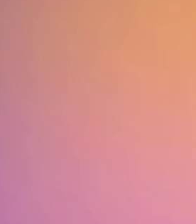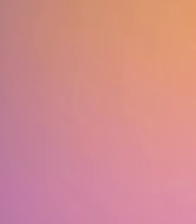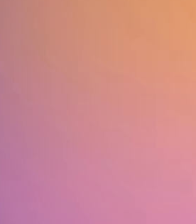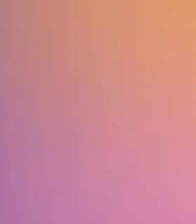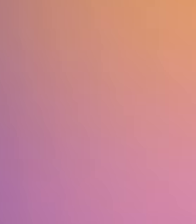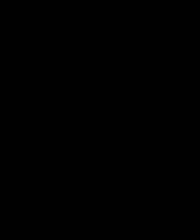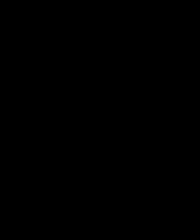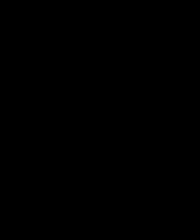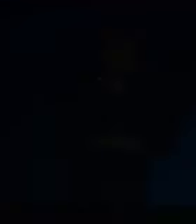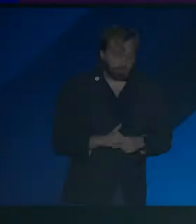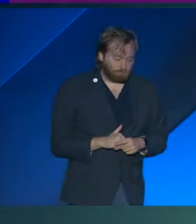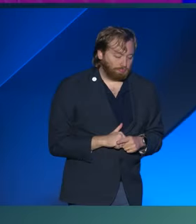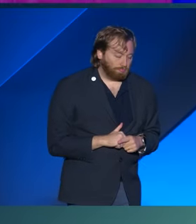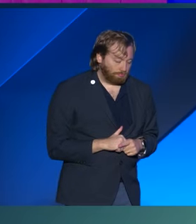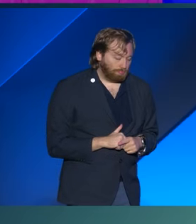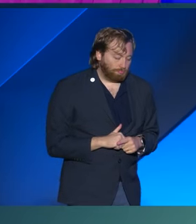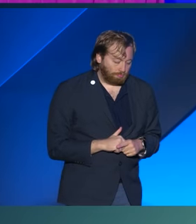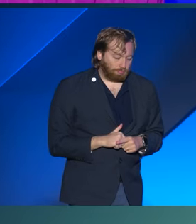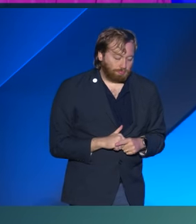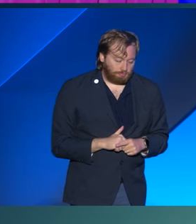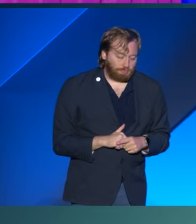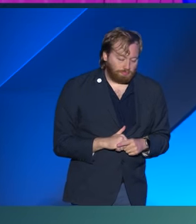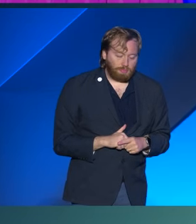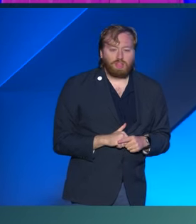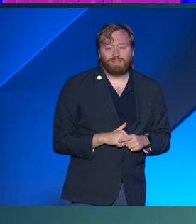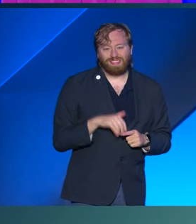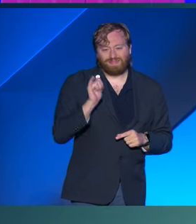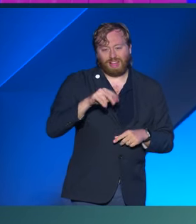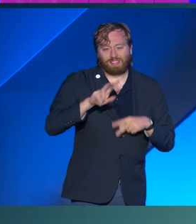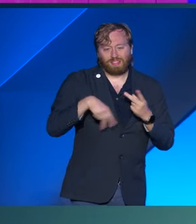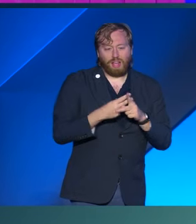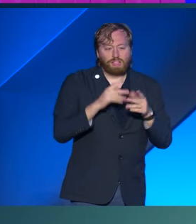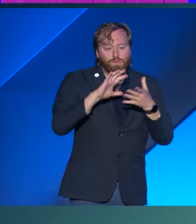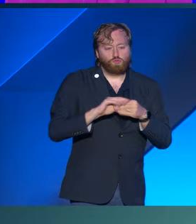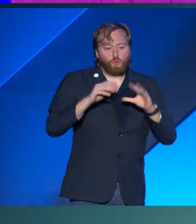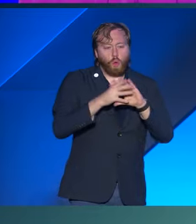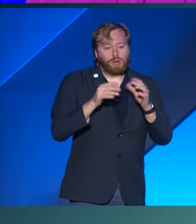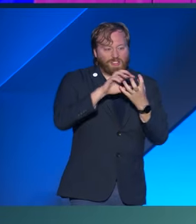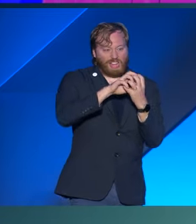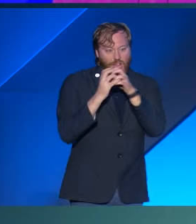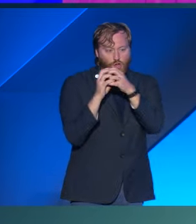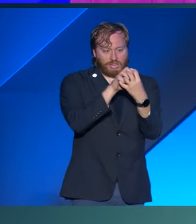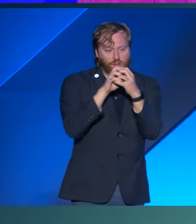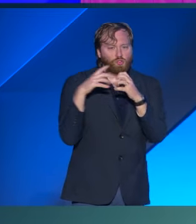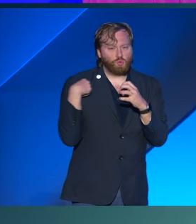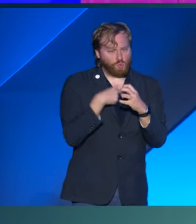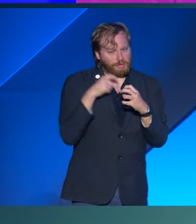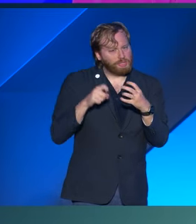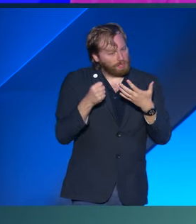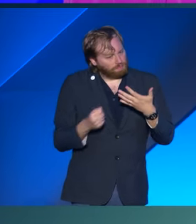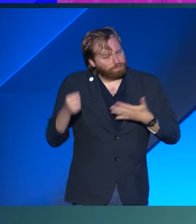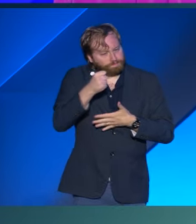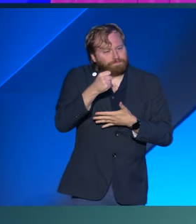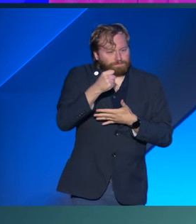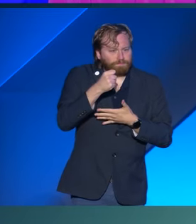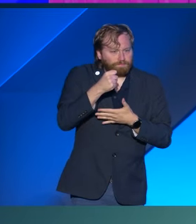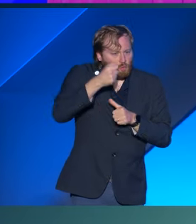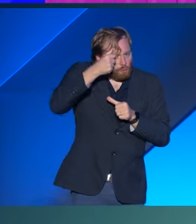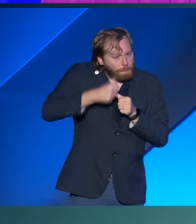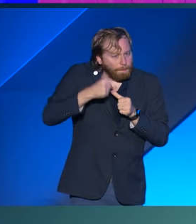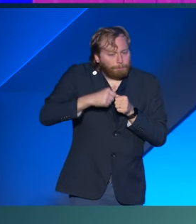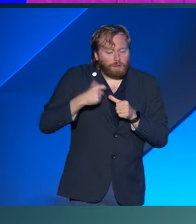These are the kinds of intersectional stories that we need to bring to the forefront as we continue to build a more